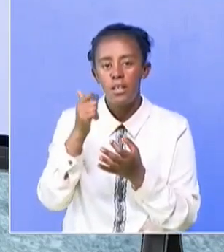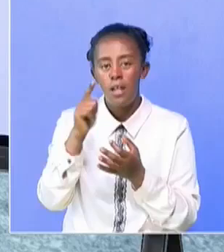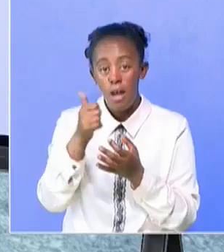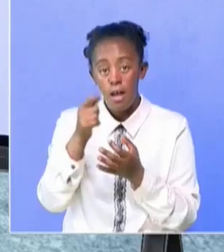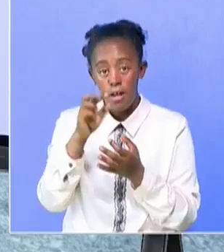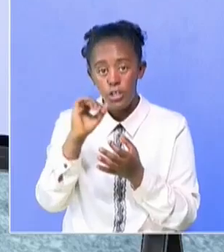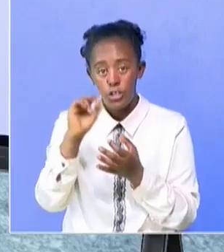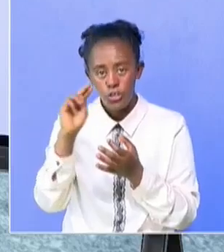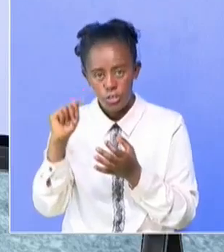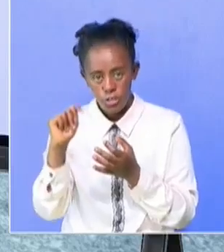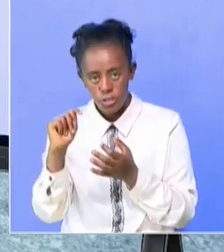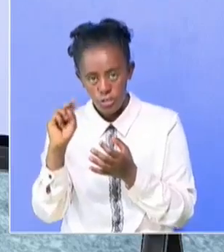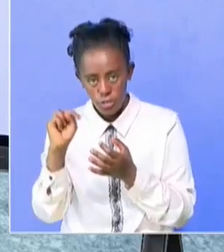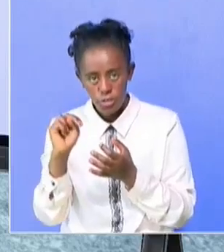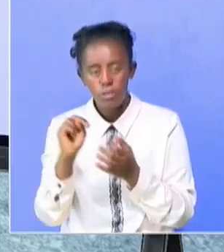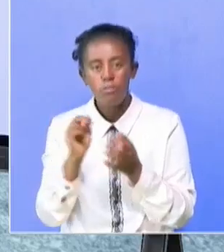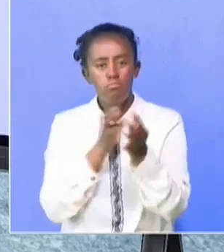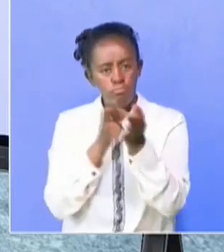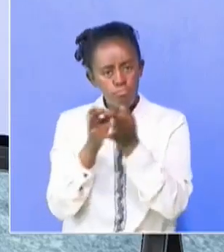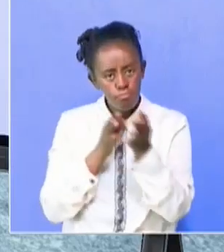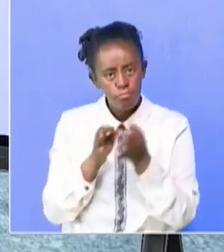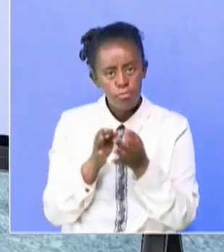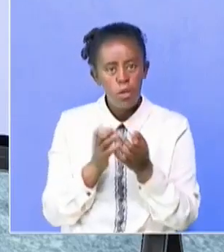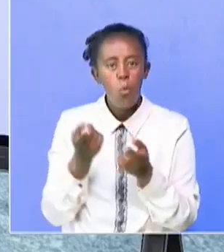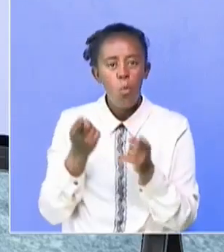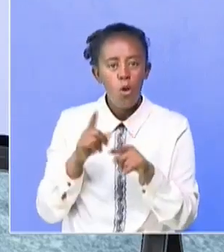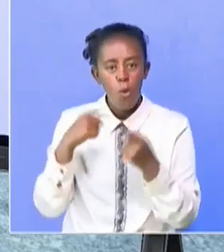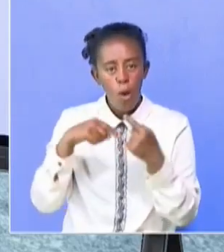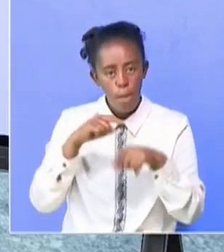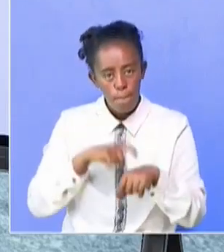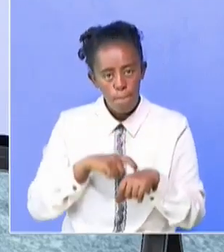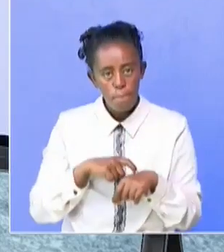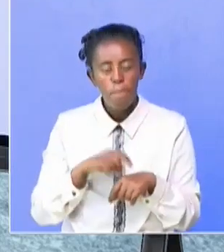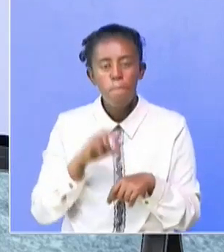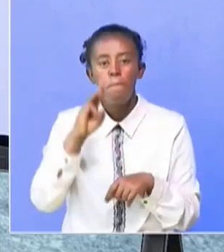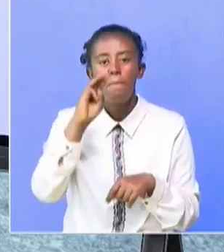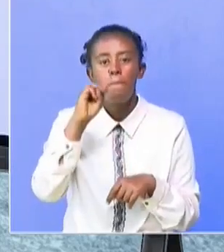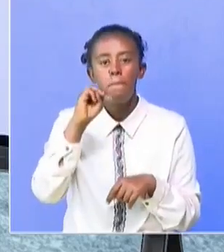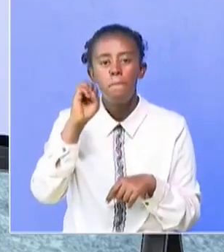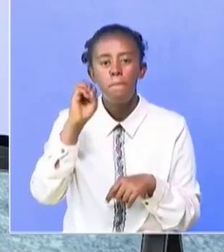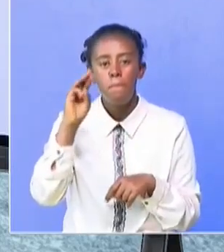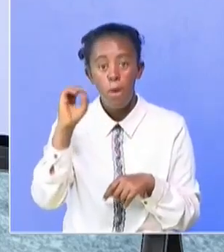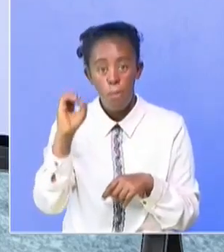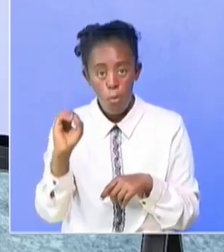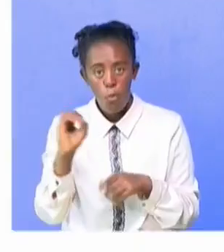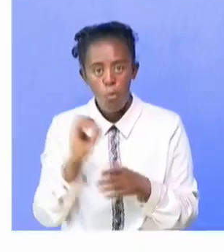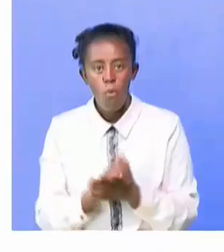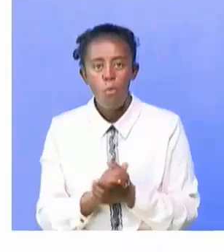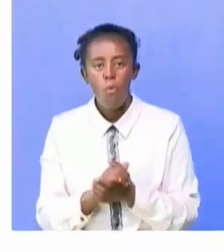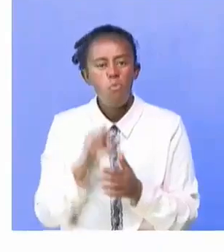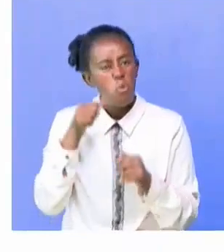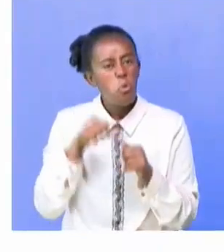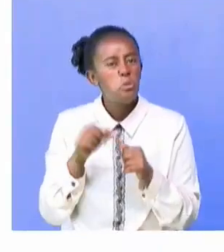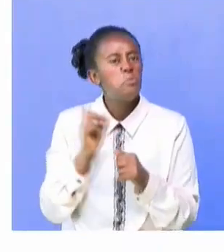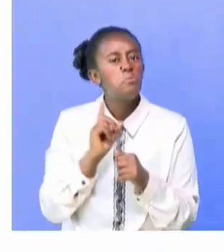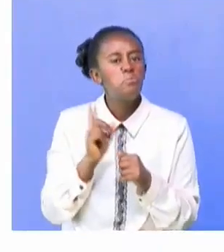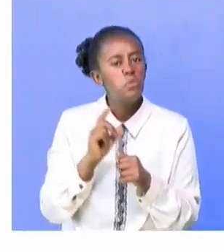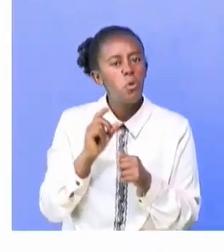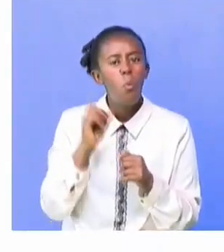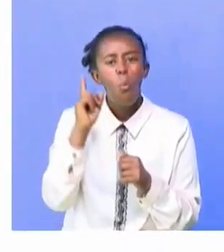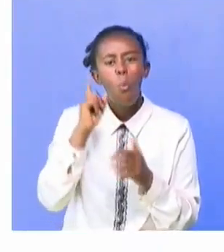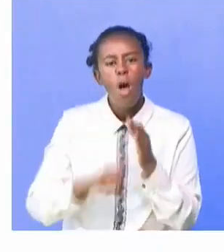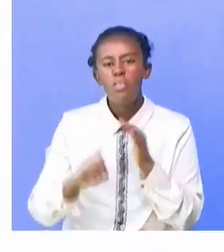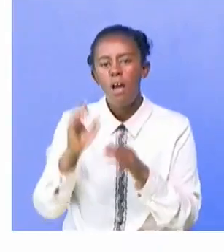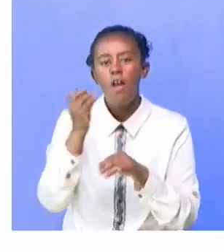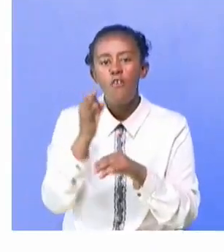etc. Therefore, when it comes in the case of that is a memo, notice, what kind of notice is that? What kind